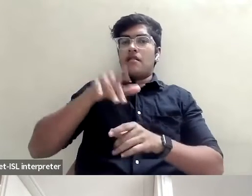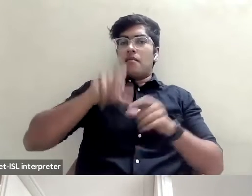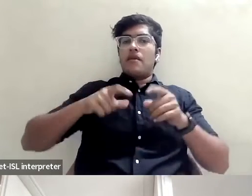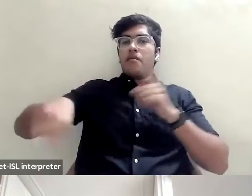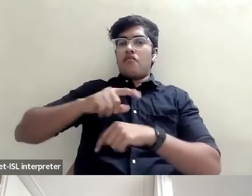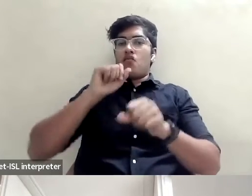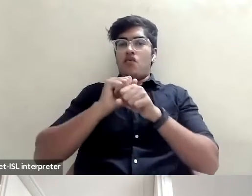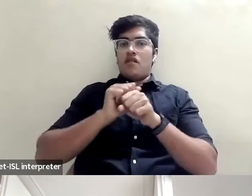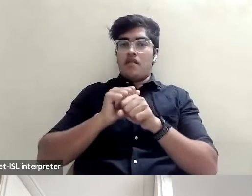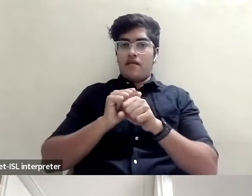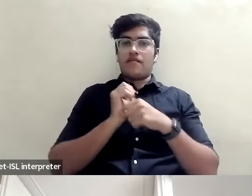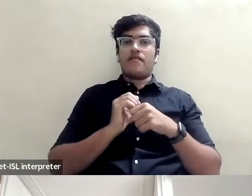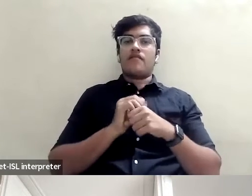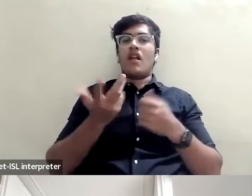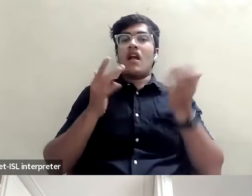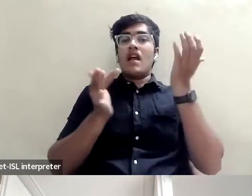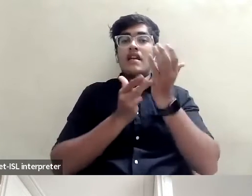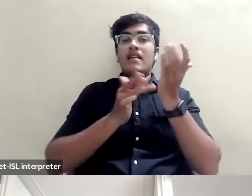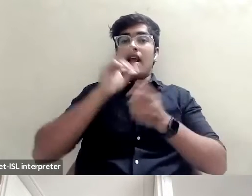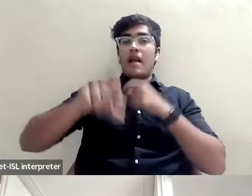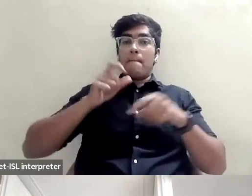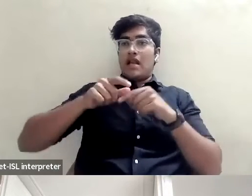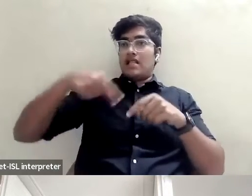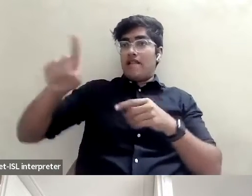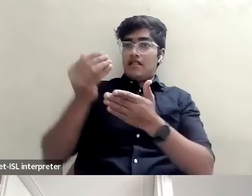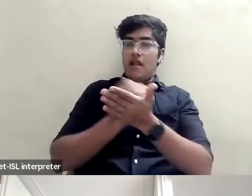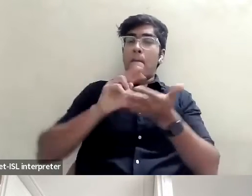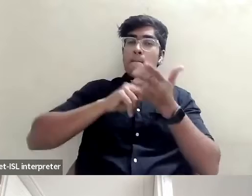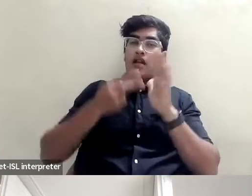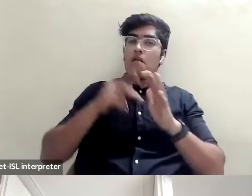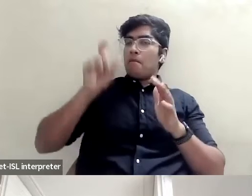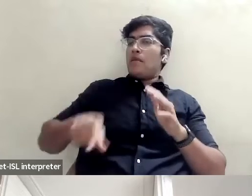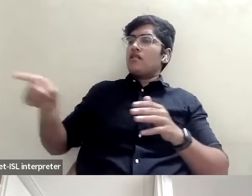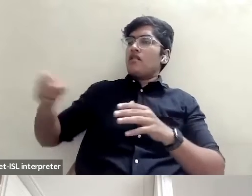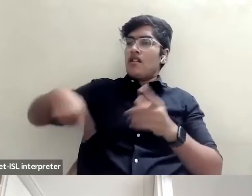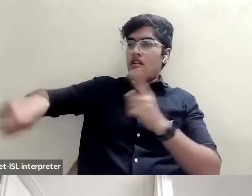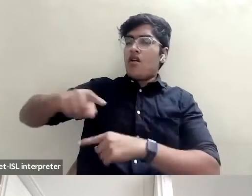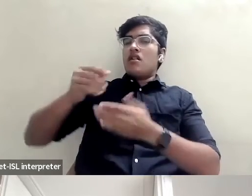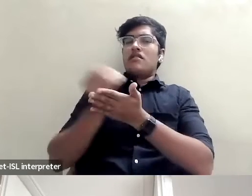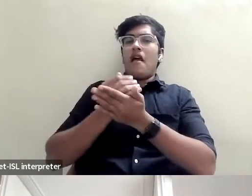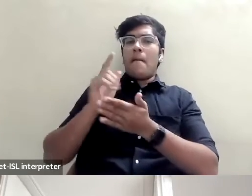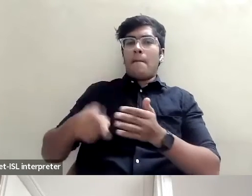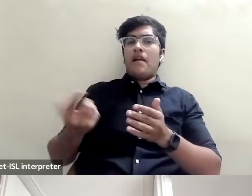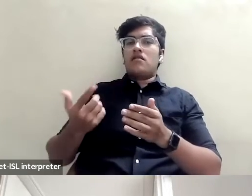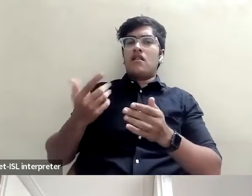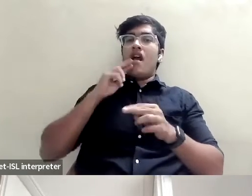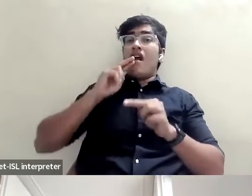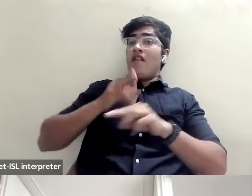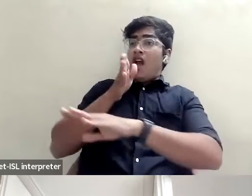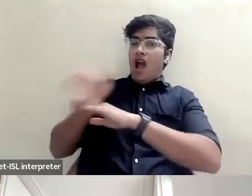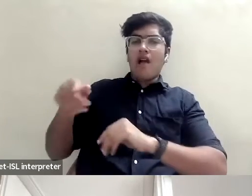only be safe for the tech company that's providing services, but it needs to be safe for the environment. And it needs to kind